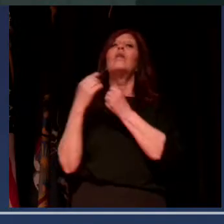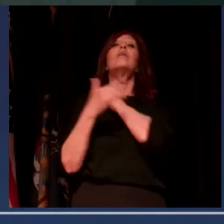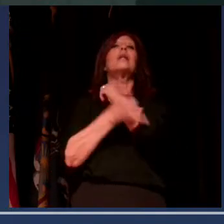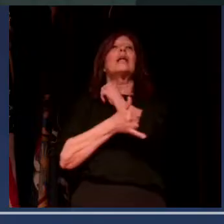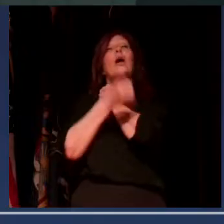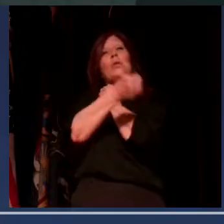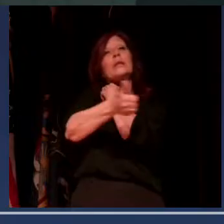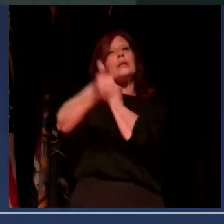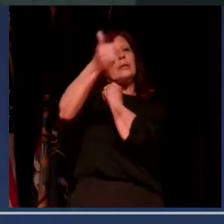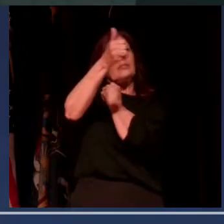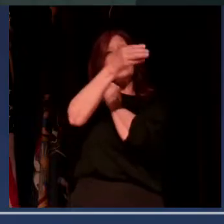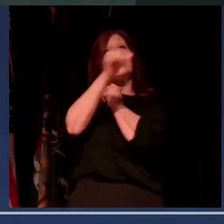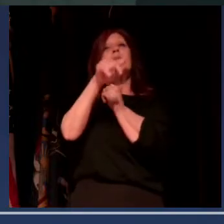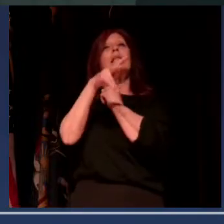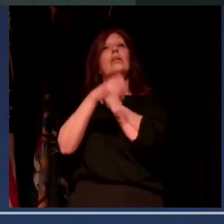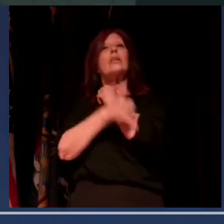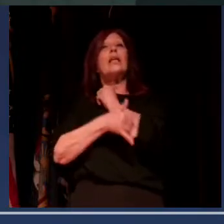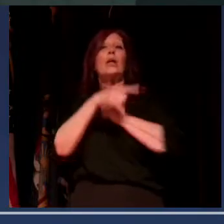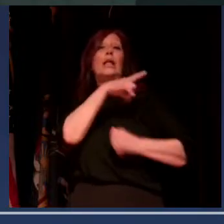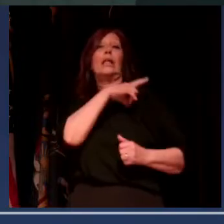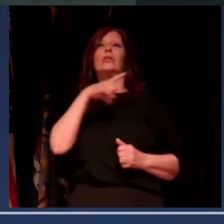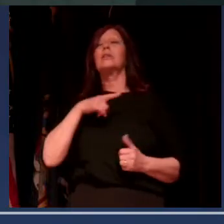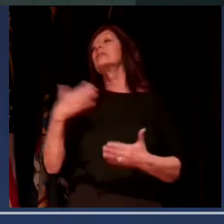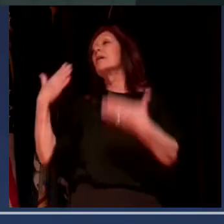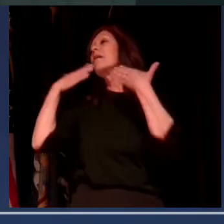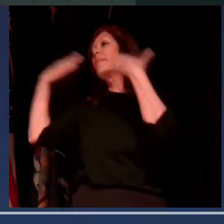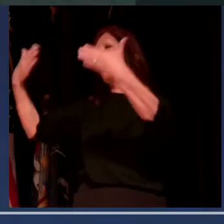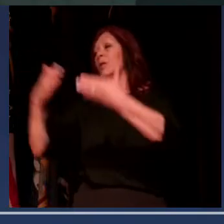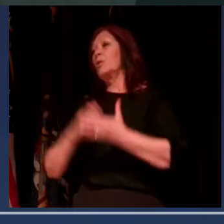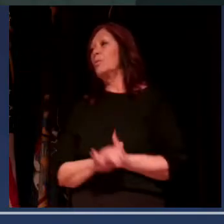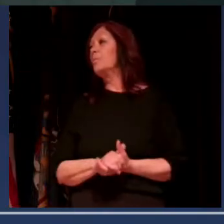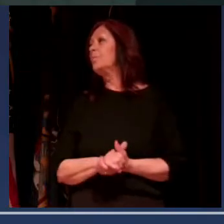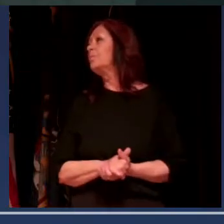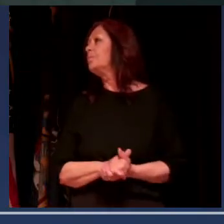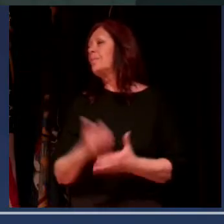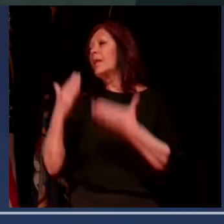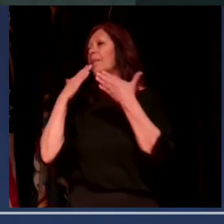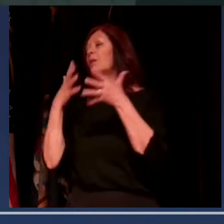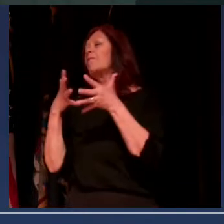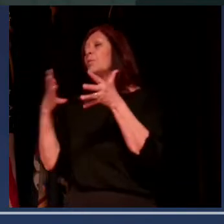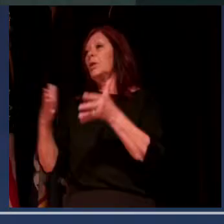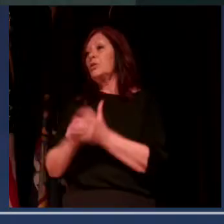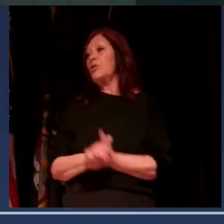exec and the Erie County legislator. Thank you. Thank you very much.